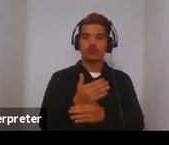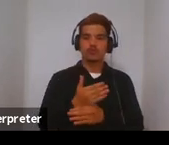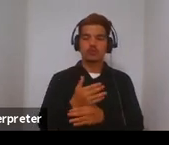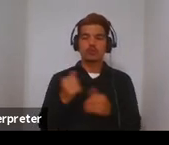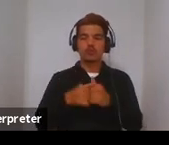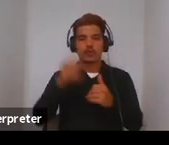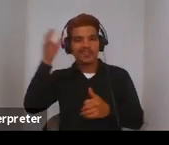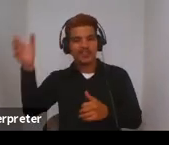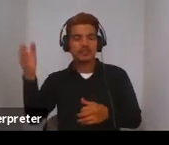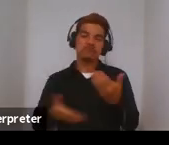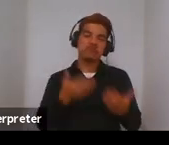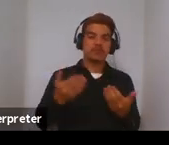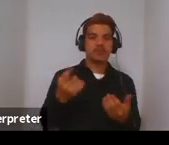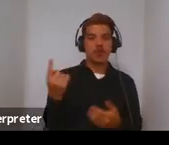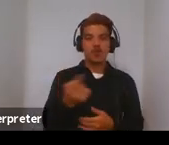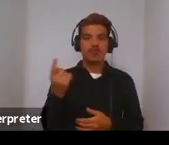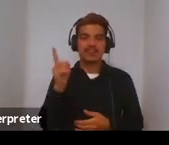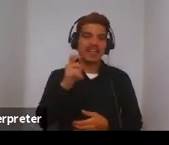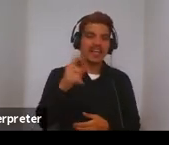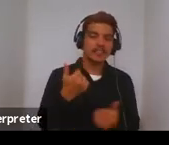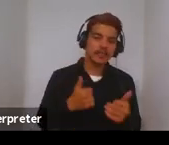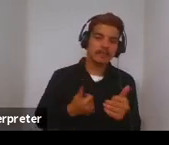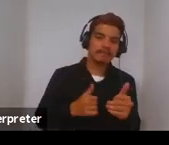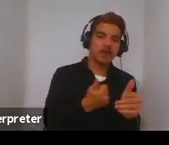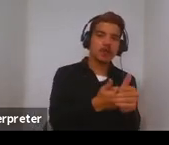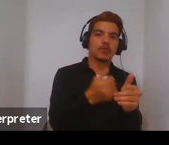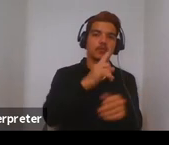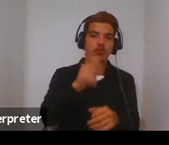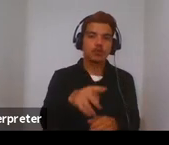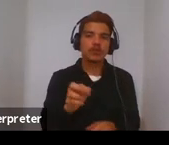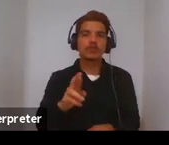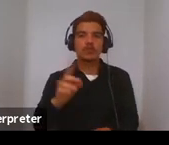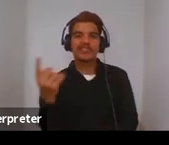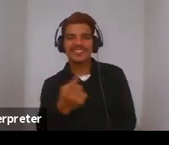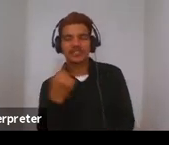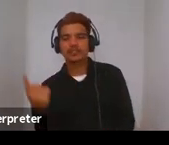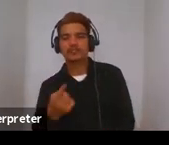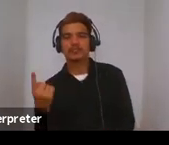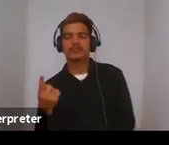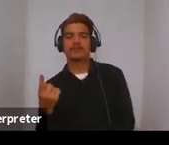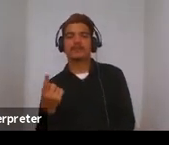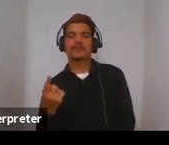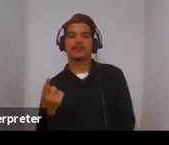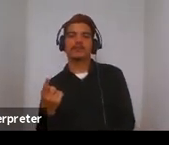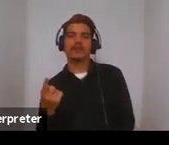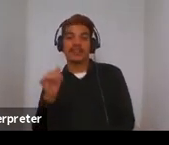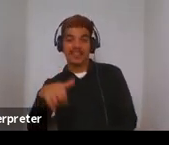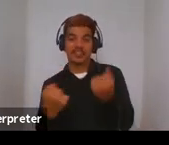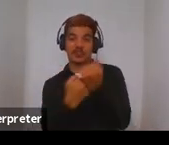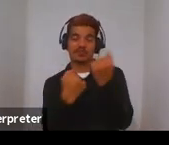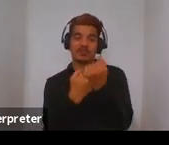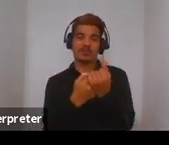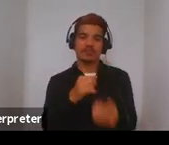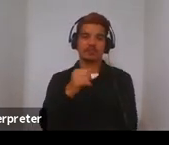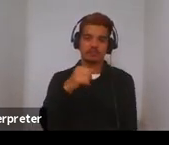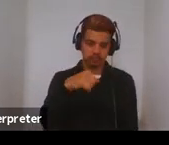content. Maybe only ask follow-up questions or something that is just supportive, like head